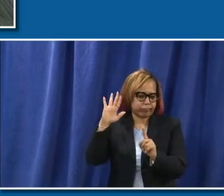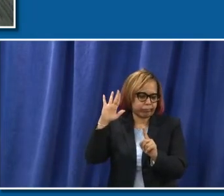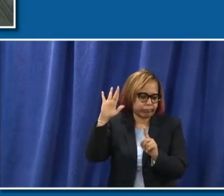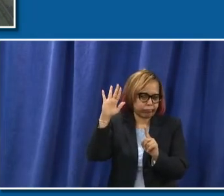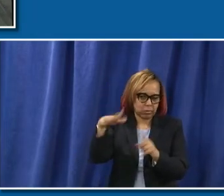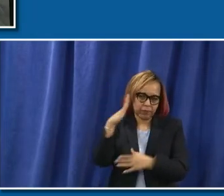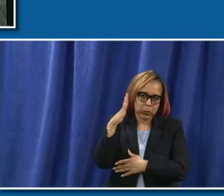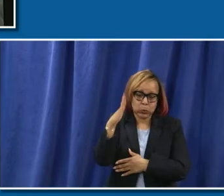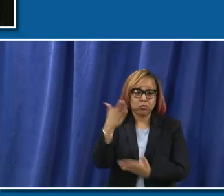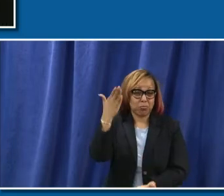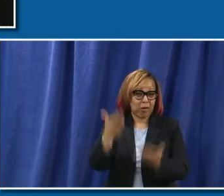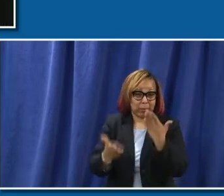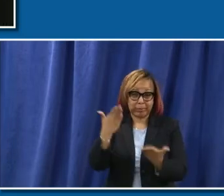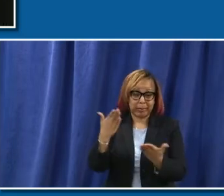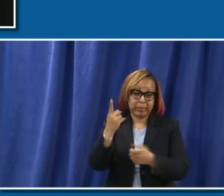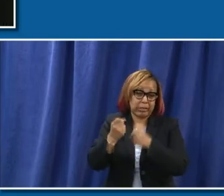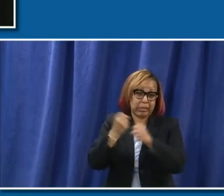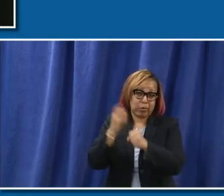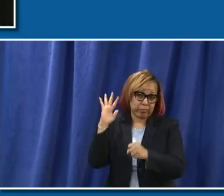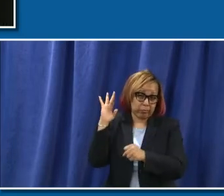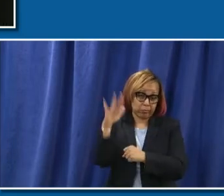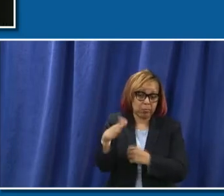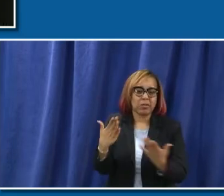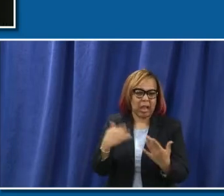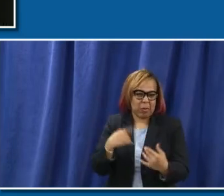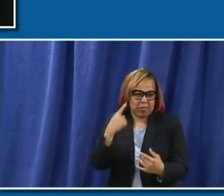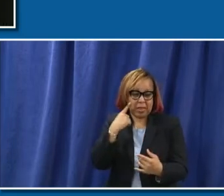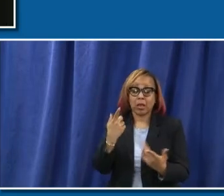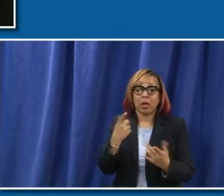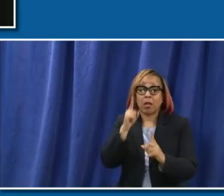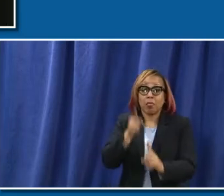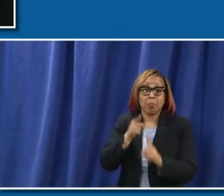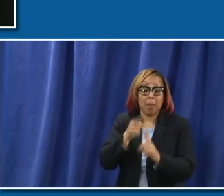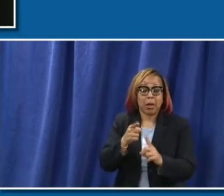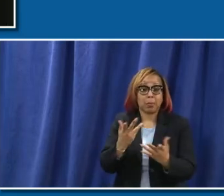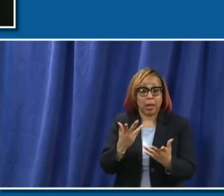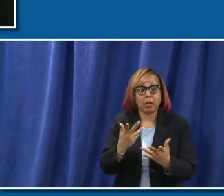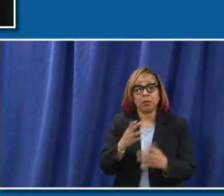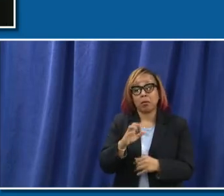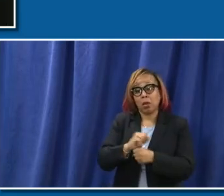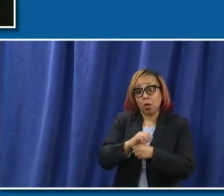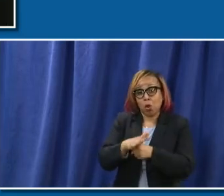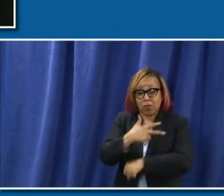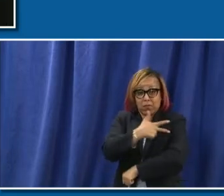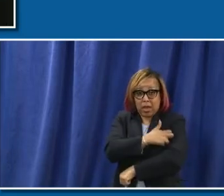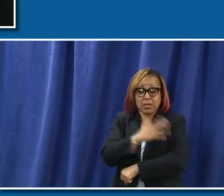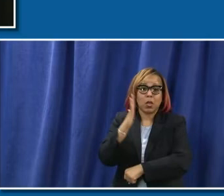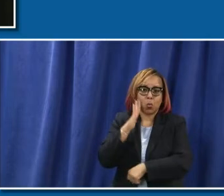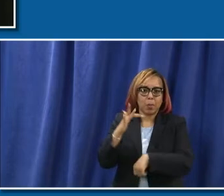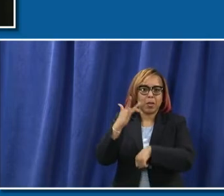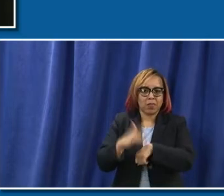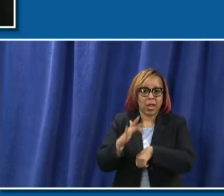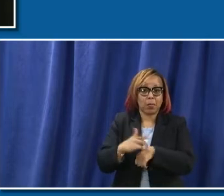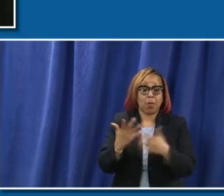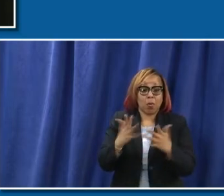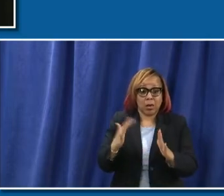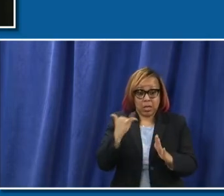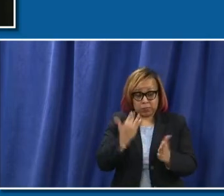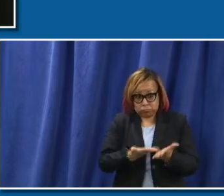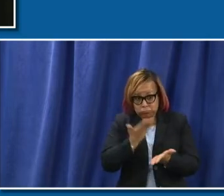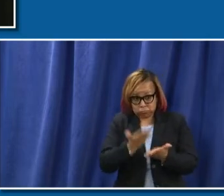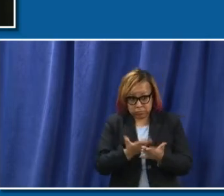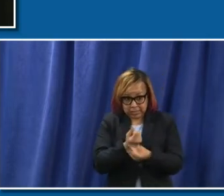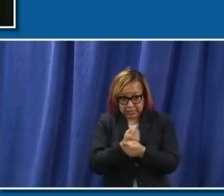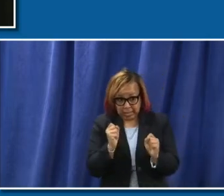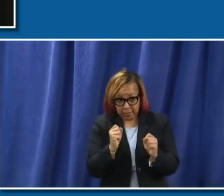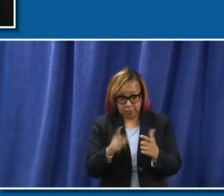months away, and probably even years away, I would think. So the bottom line is, COVID vaccines will be available only if they've been shown to be safe